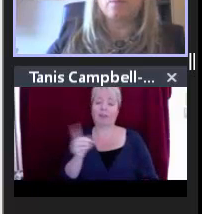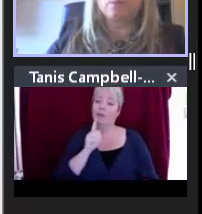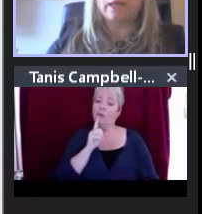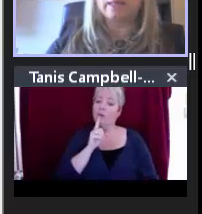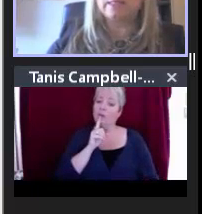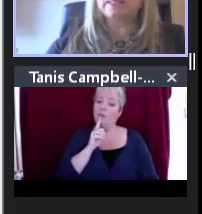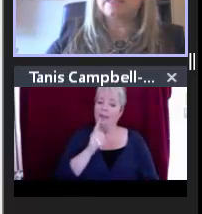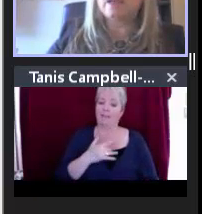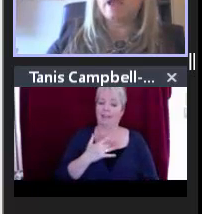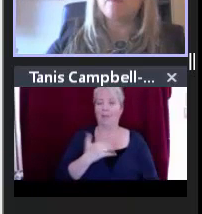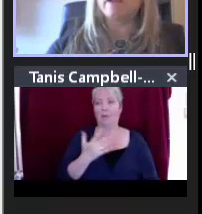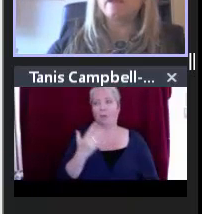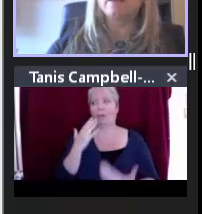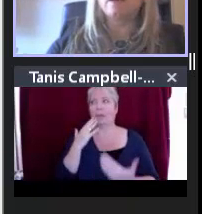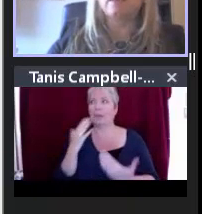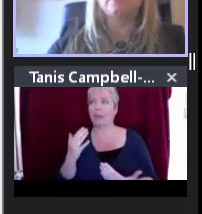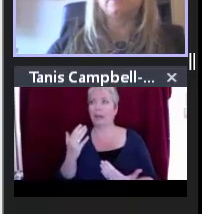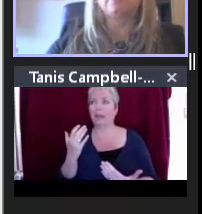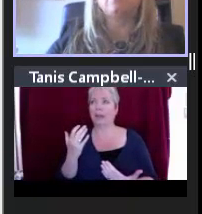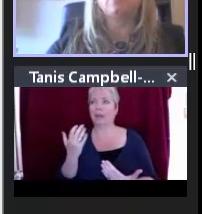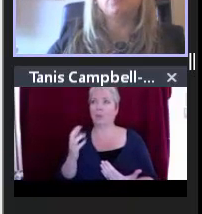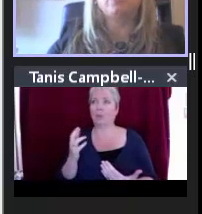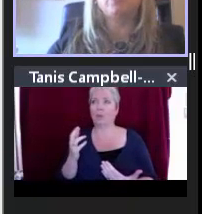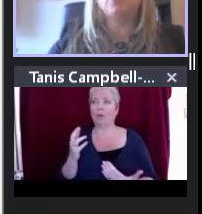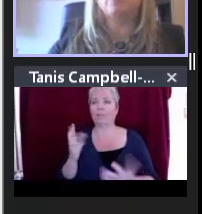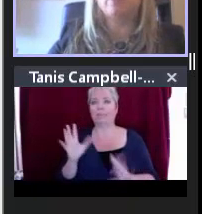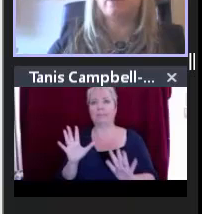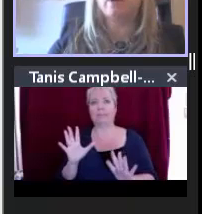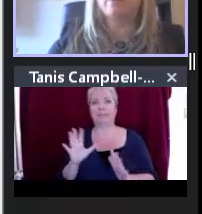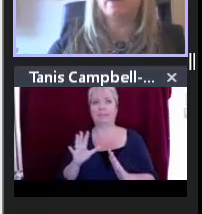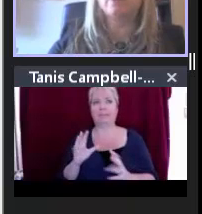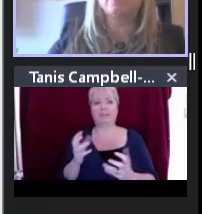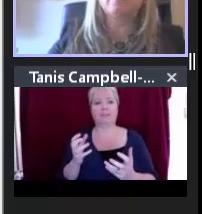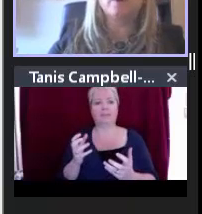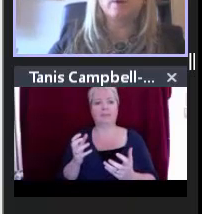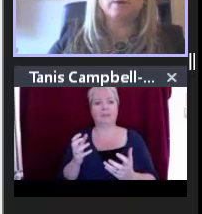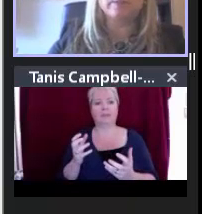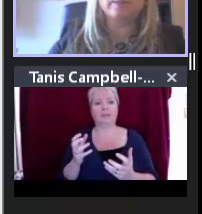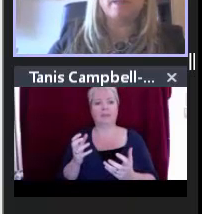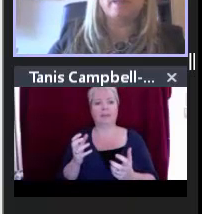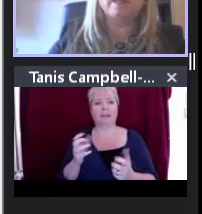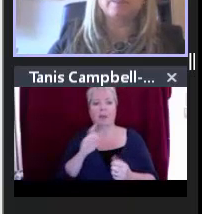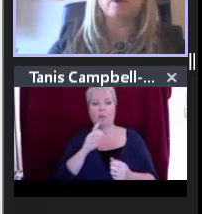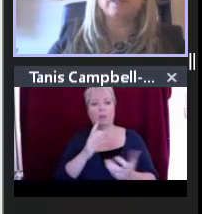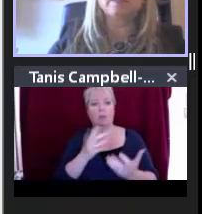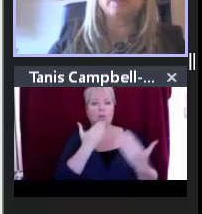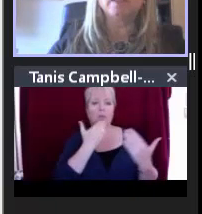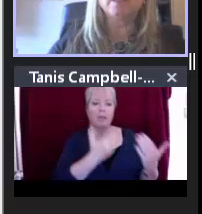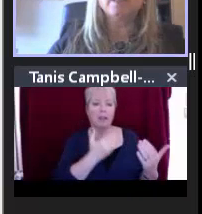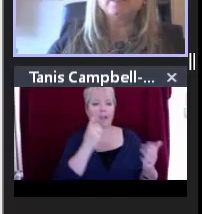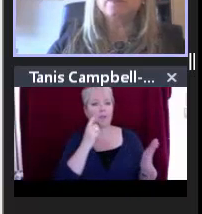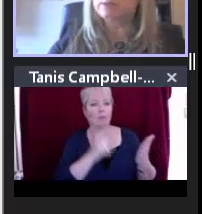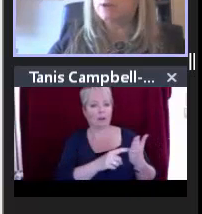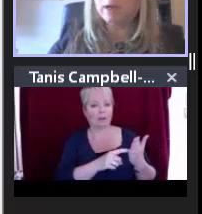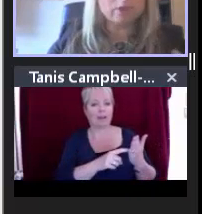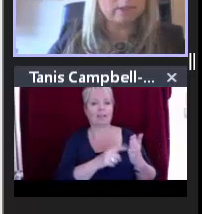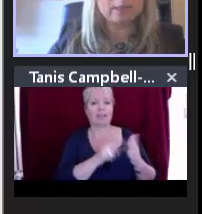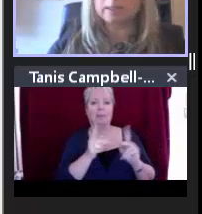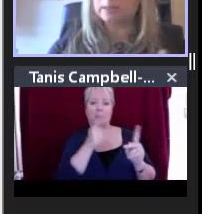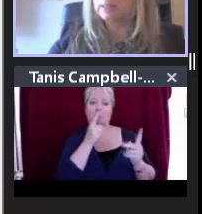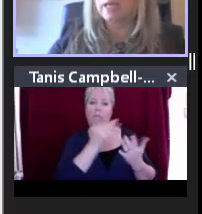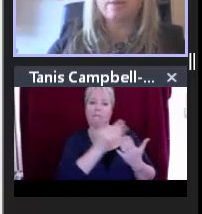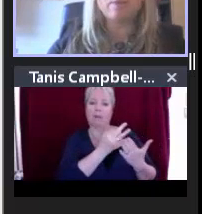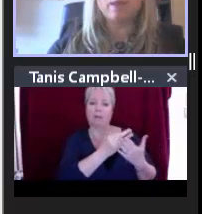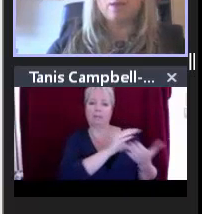thank, or at least I recognize the contribution of our funders and partners in making this possible. So it's not